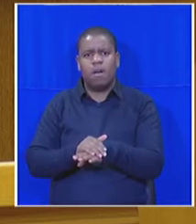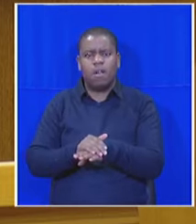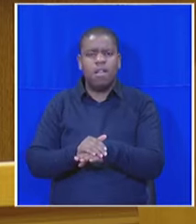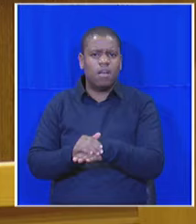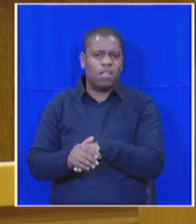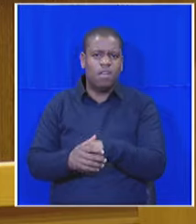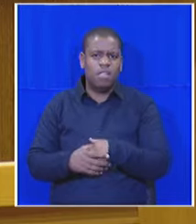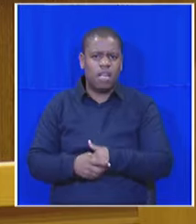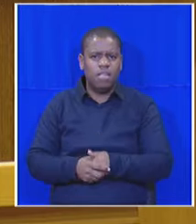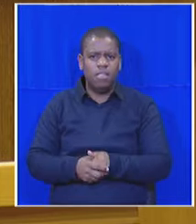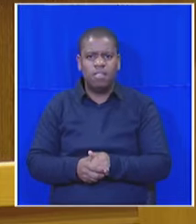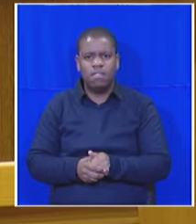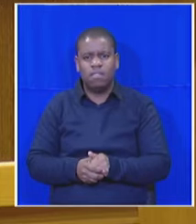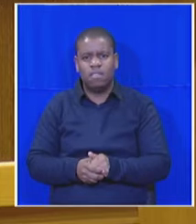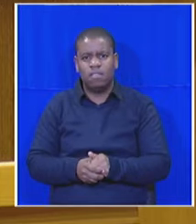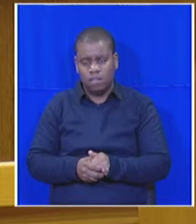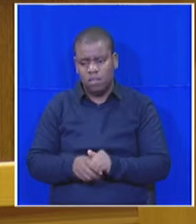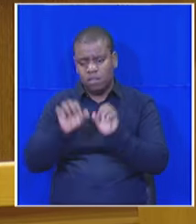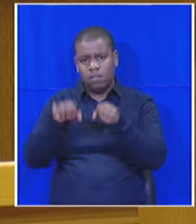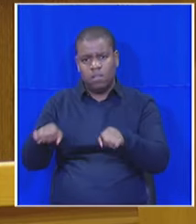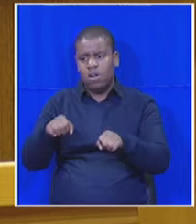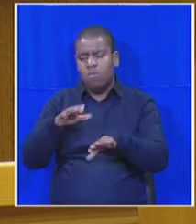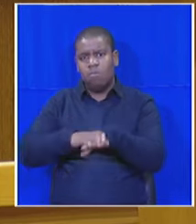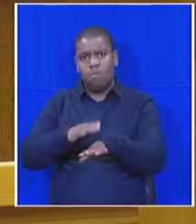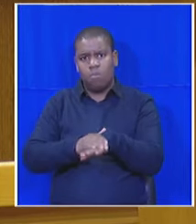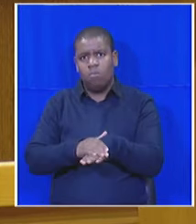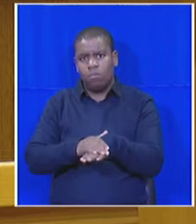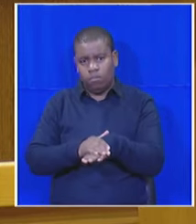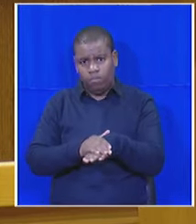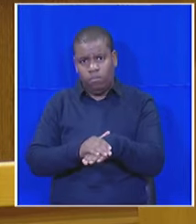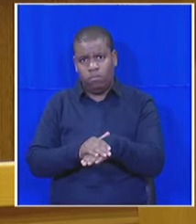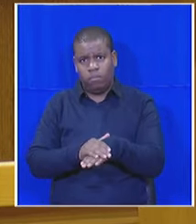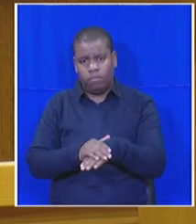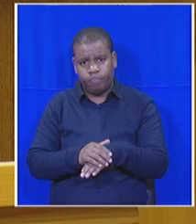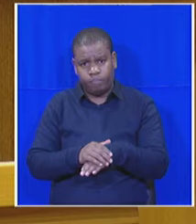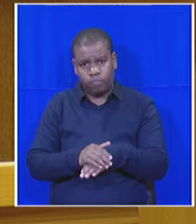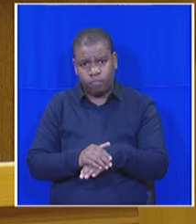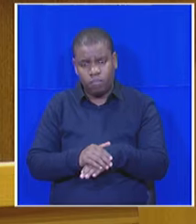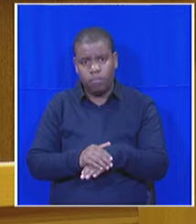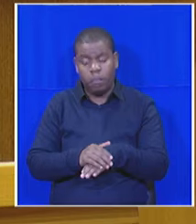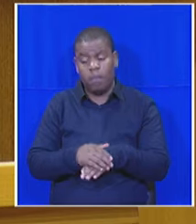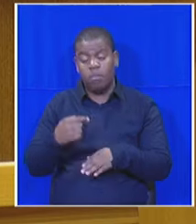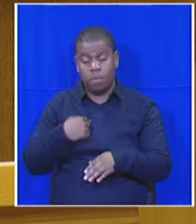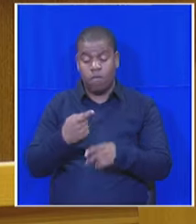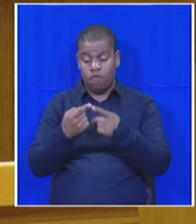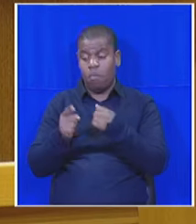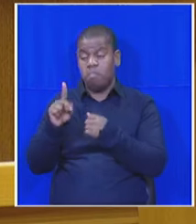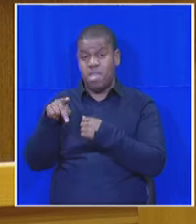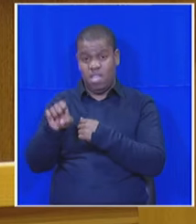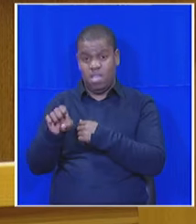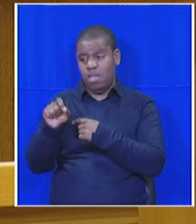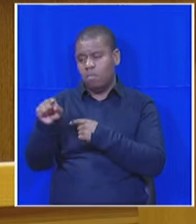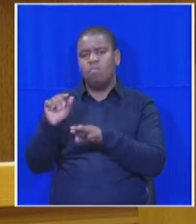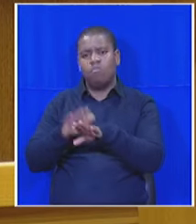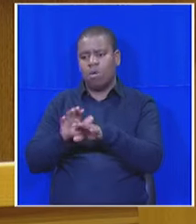are earmarked to be completed in 2017. Yabona ke mna ke ndingwapha ebhayi. If you go to Doranginja, we have